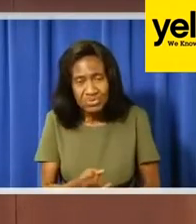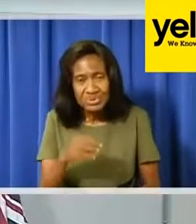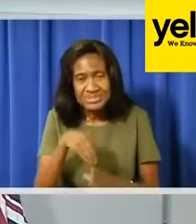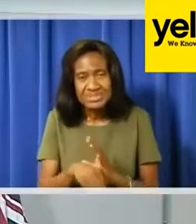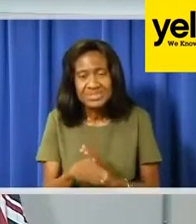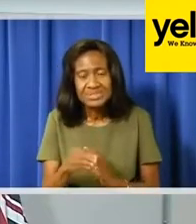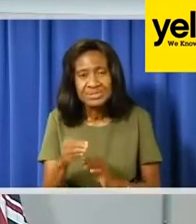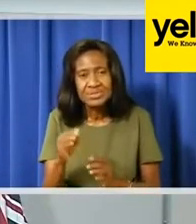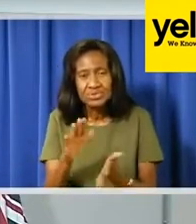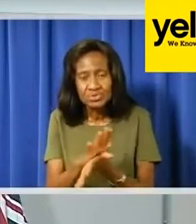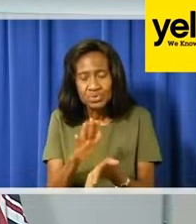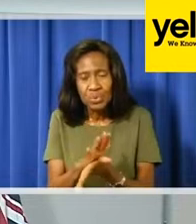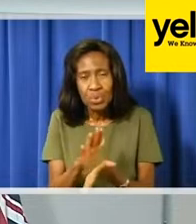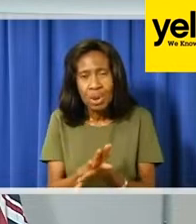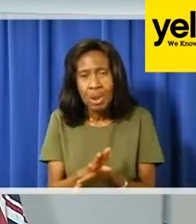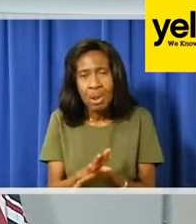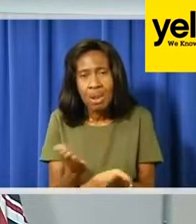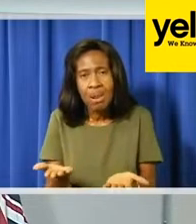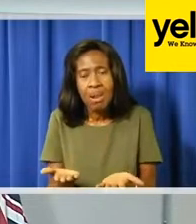That's a health question.